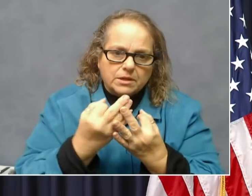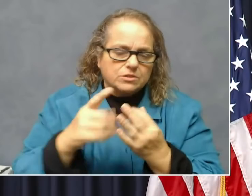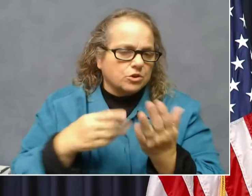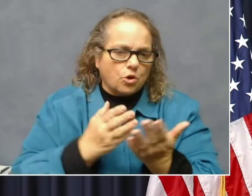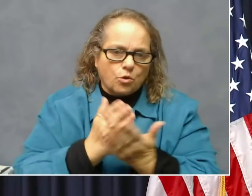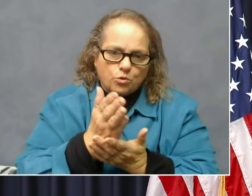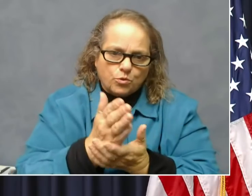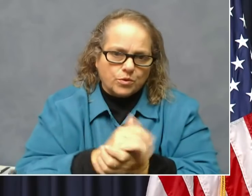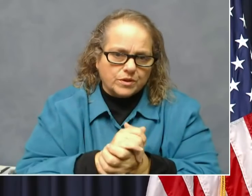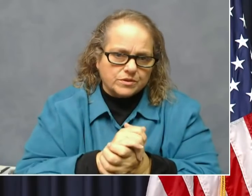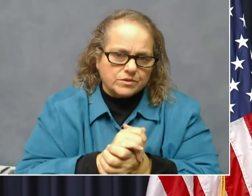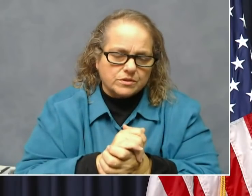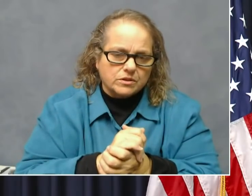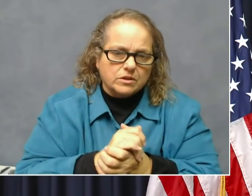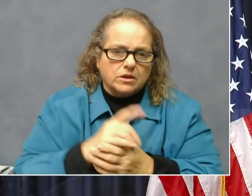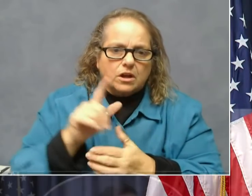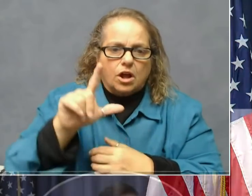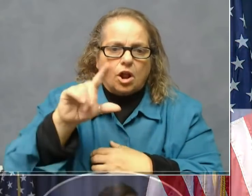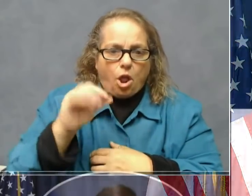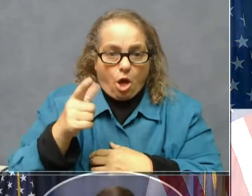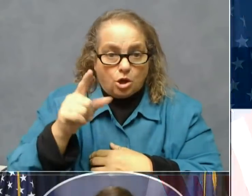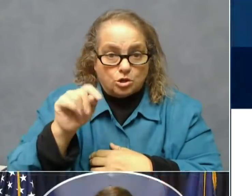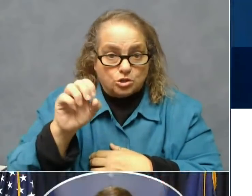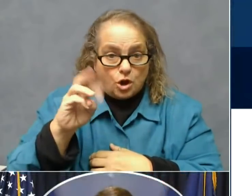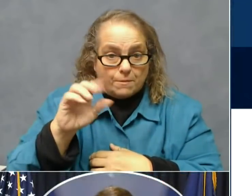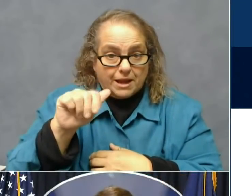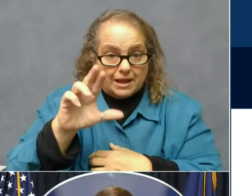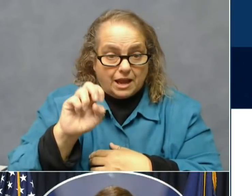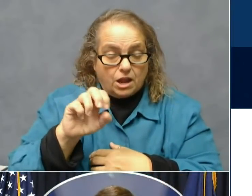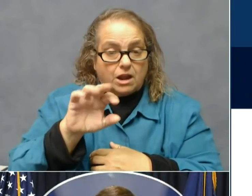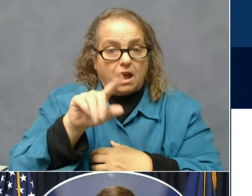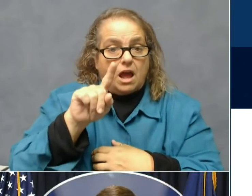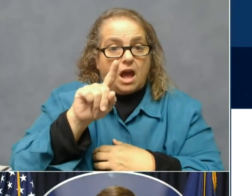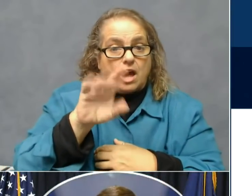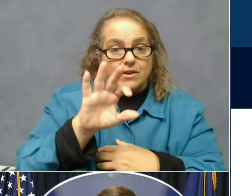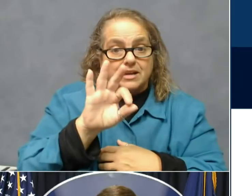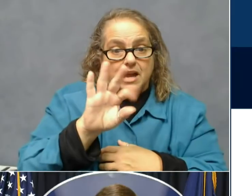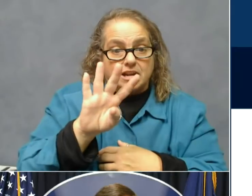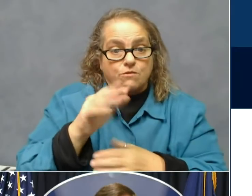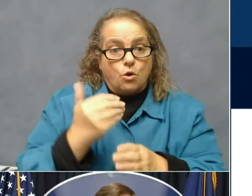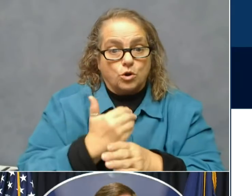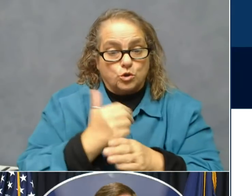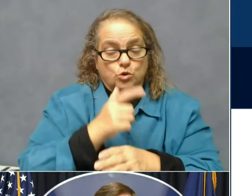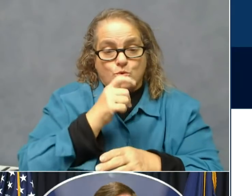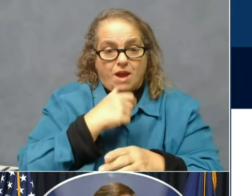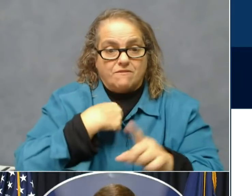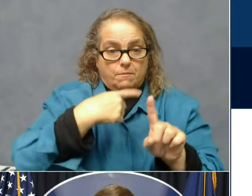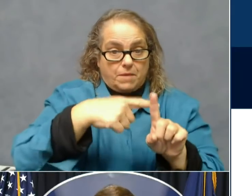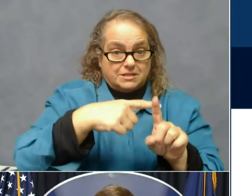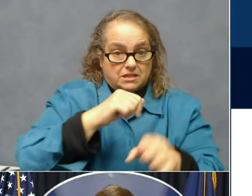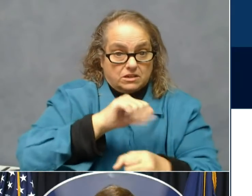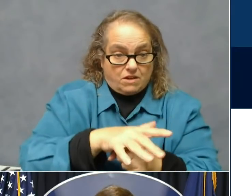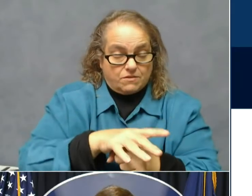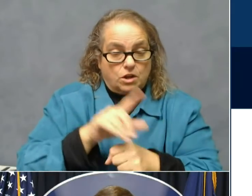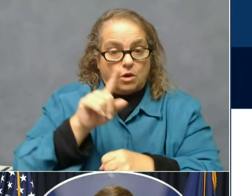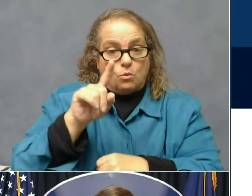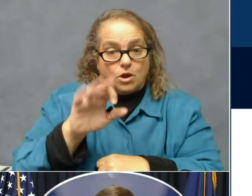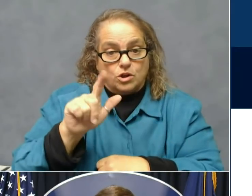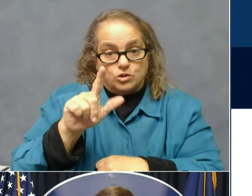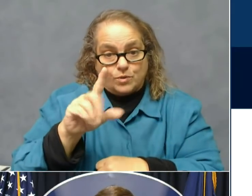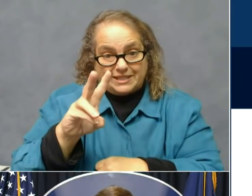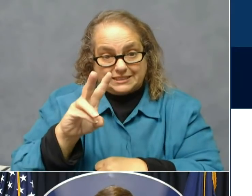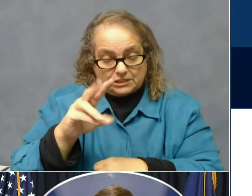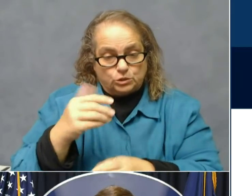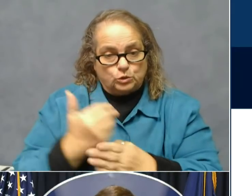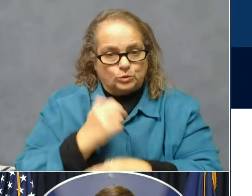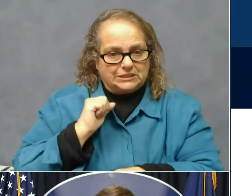care facilities, 194 new residents testing positive, 126 new staff,